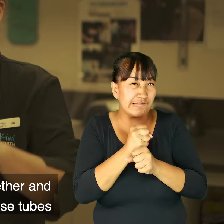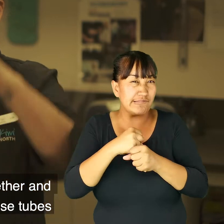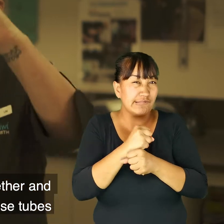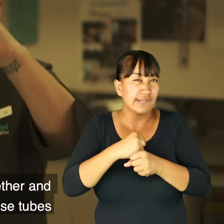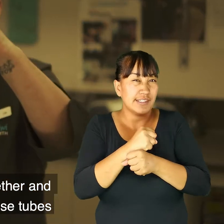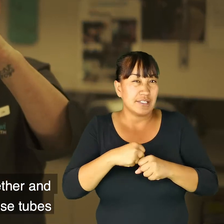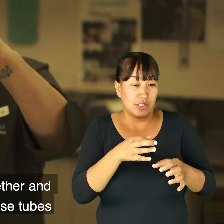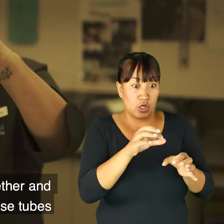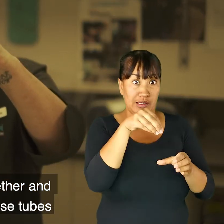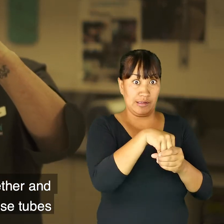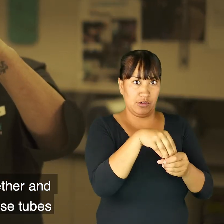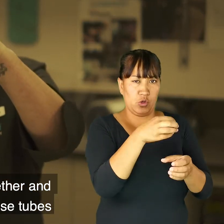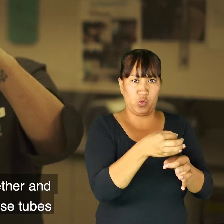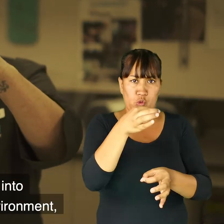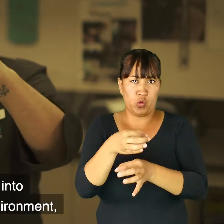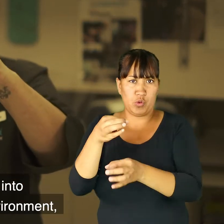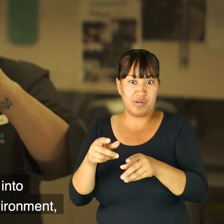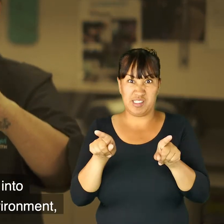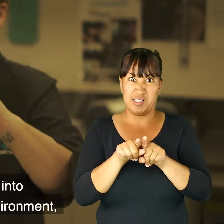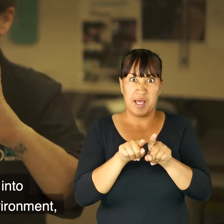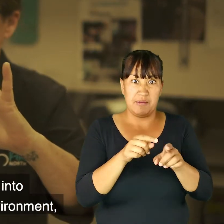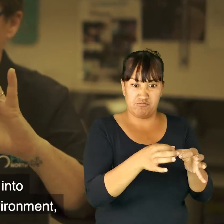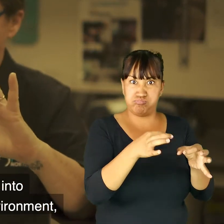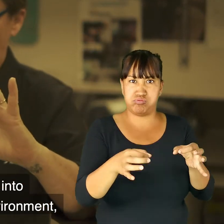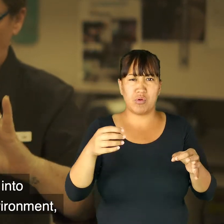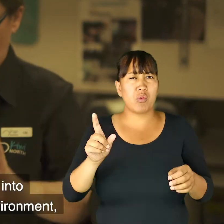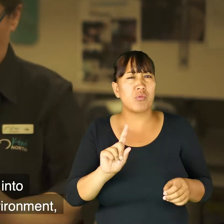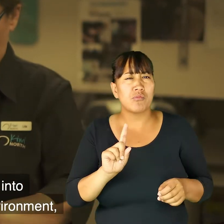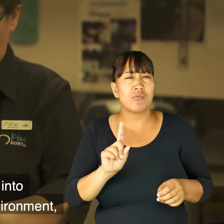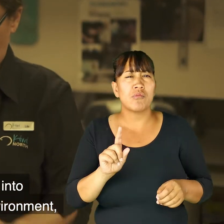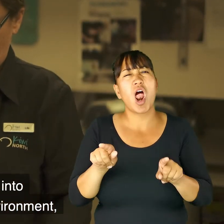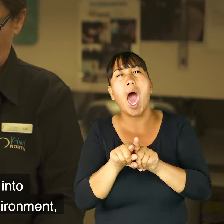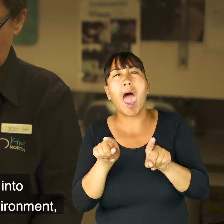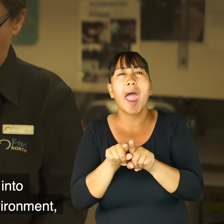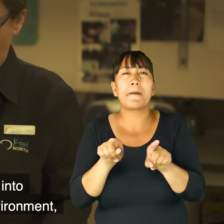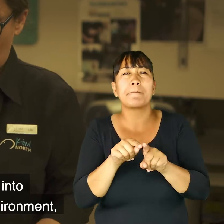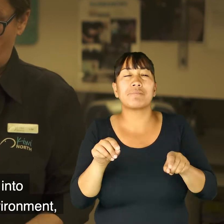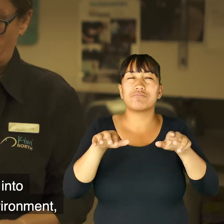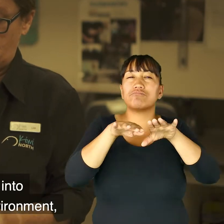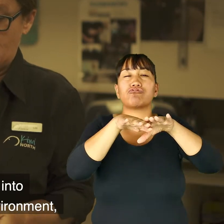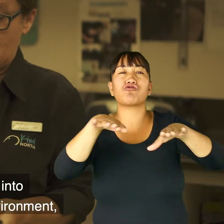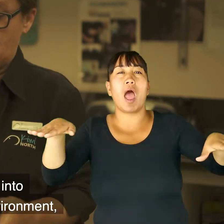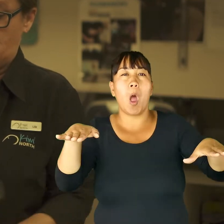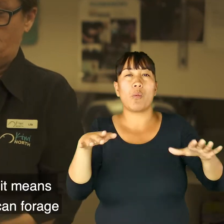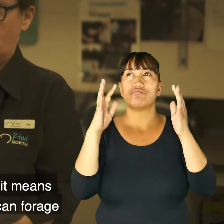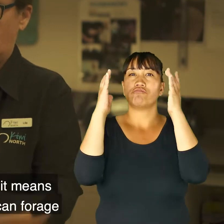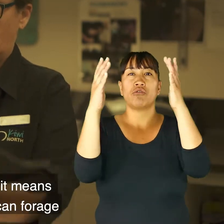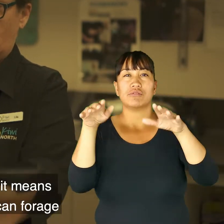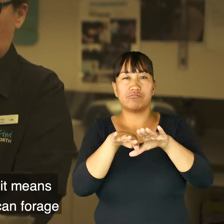into these tubes, which then I introduce into the ground in their environment like